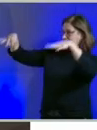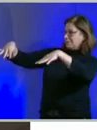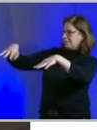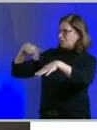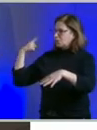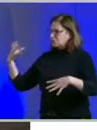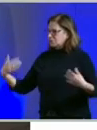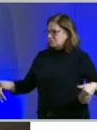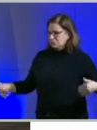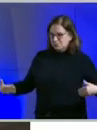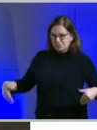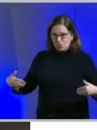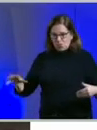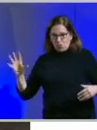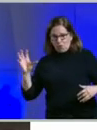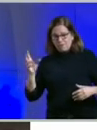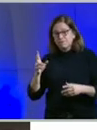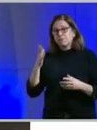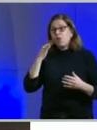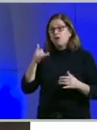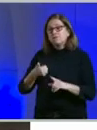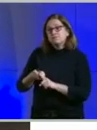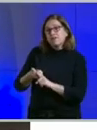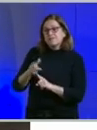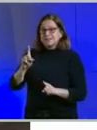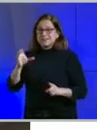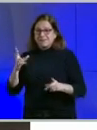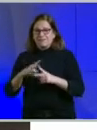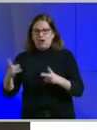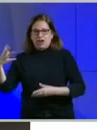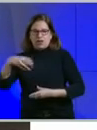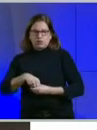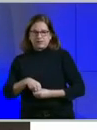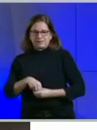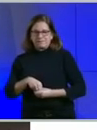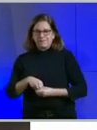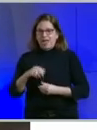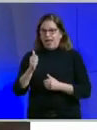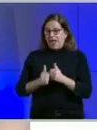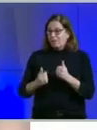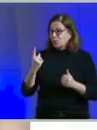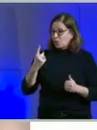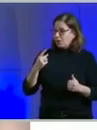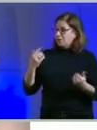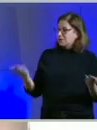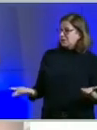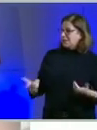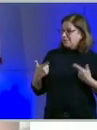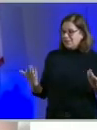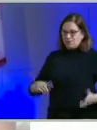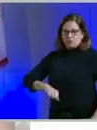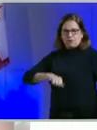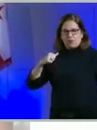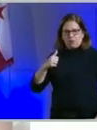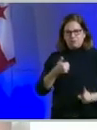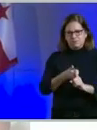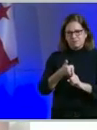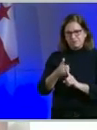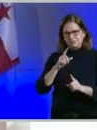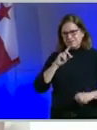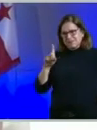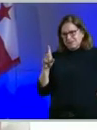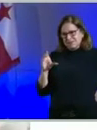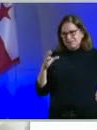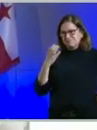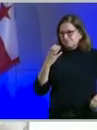this an inclusive city that everyone can be proud of that lives here. I am looking forward